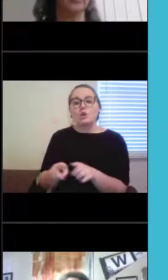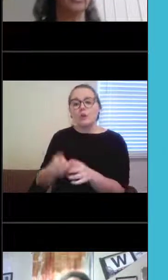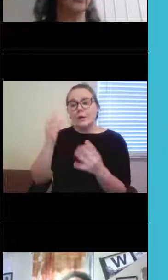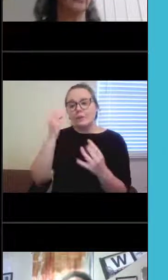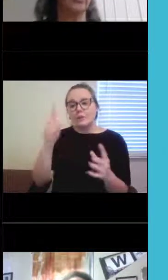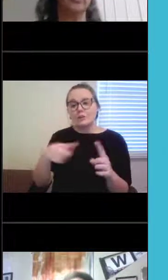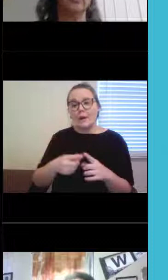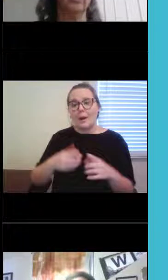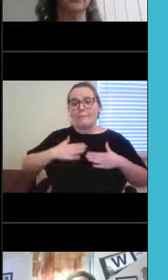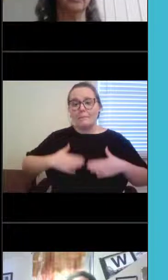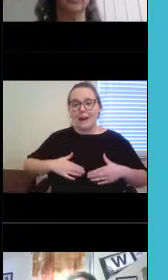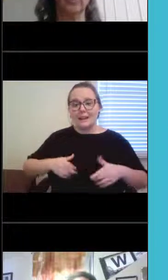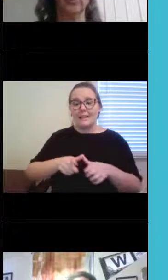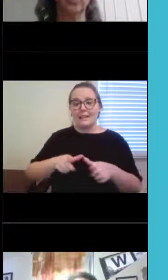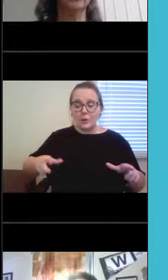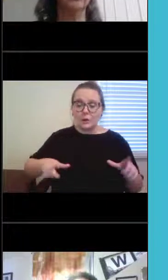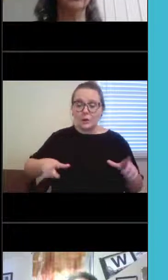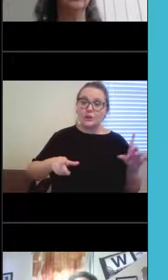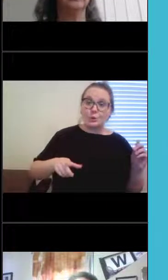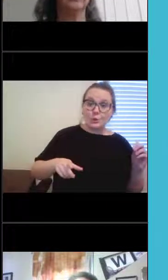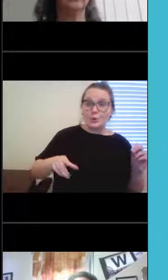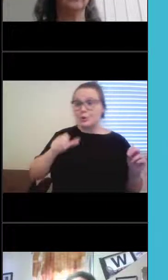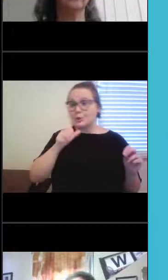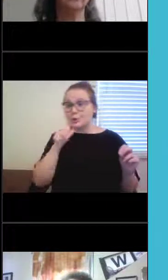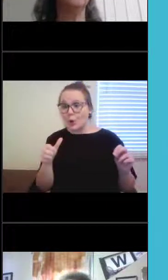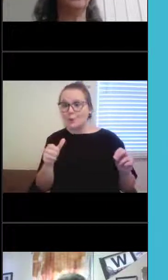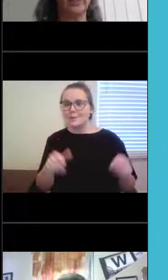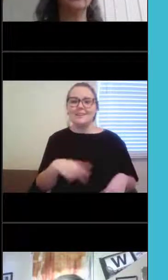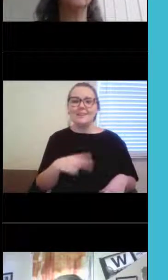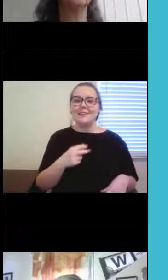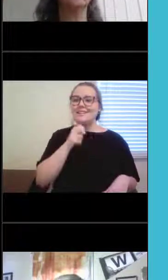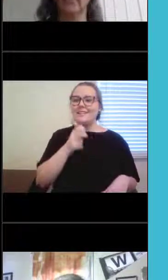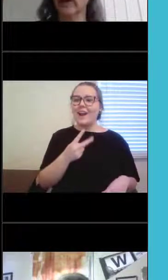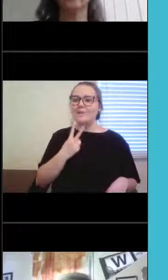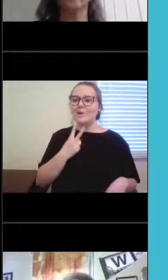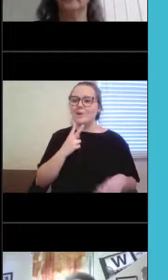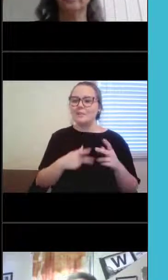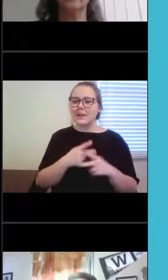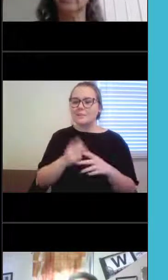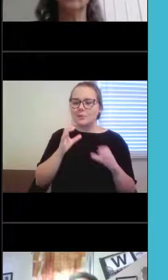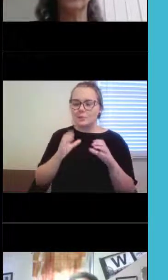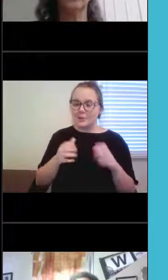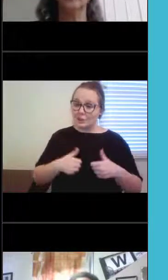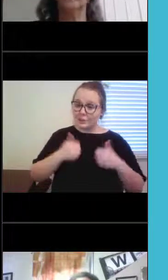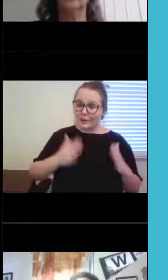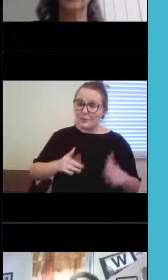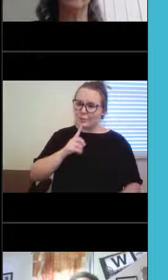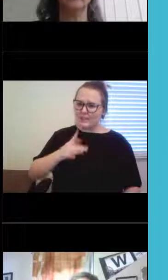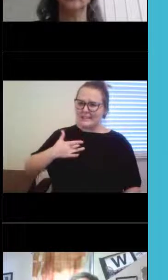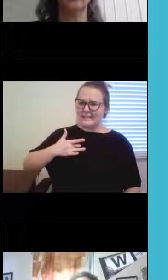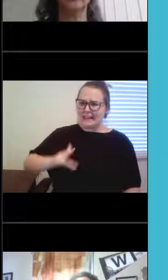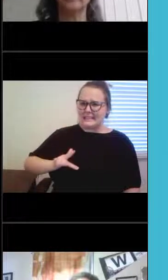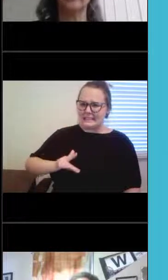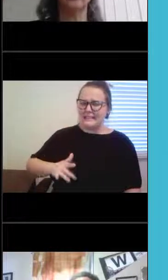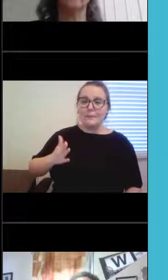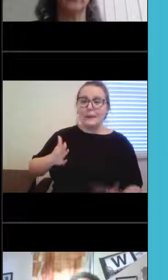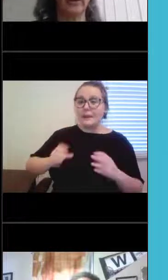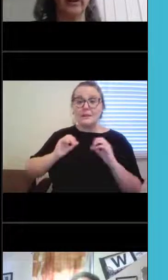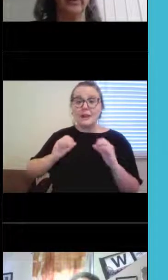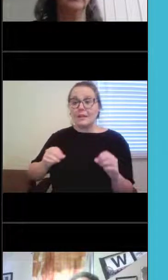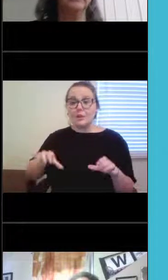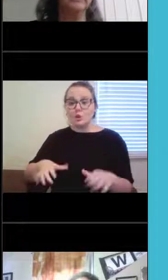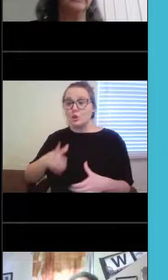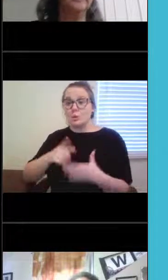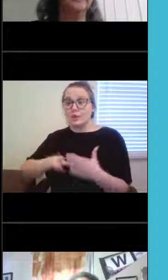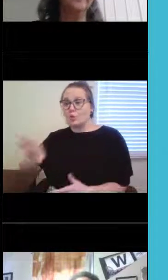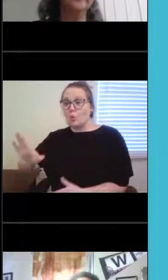body language, sort of do's and don'ts, nonverbal kinds of communication that survivors are very sensitive to that may have nothing to do with what's coming out of your